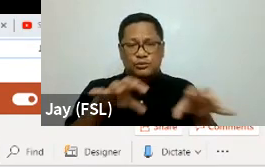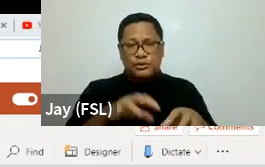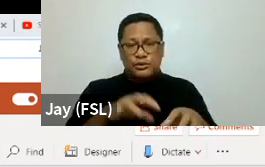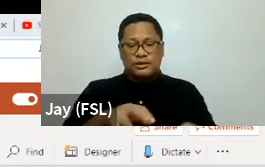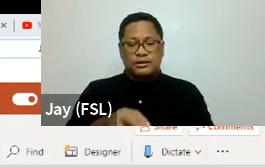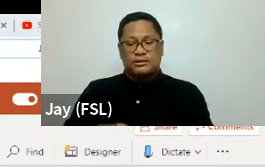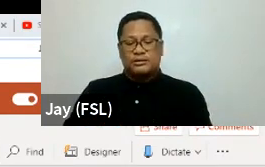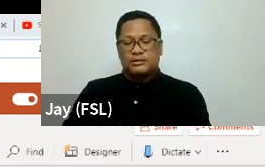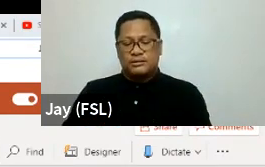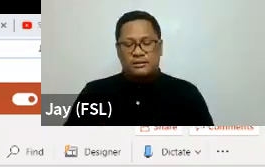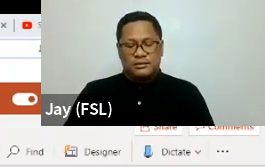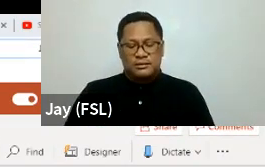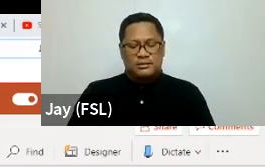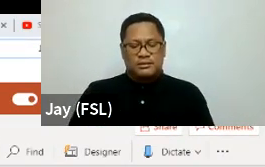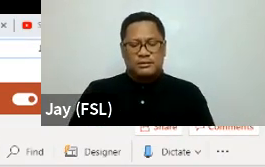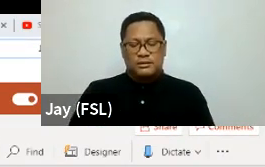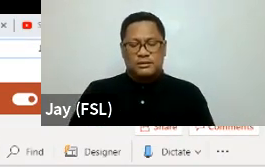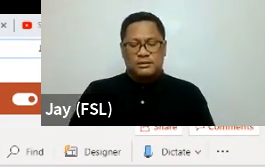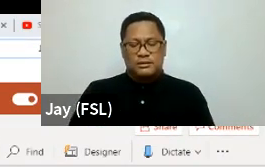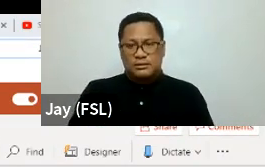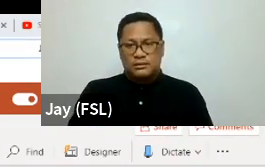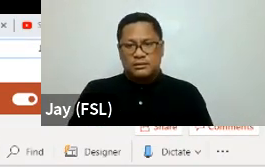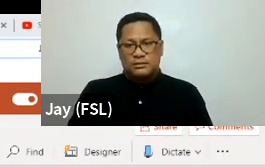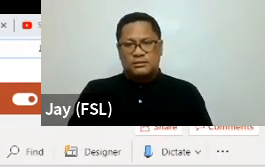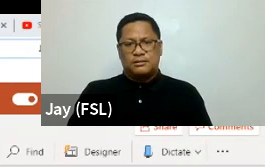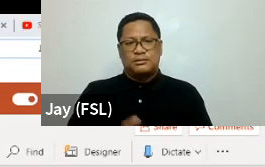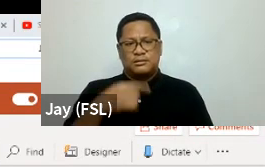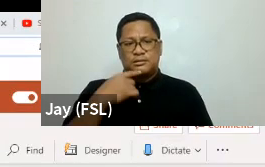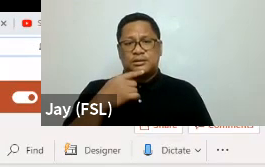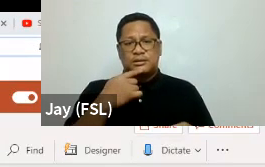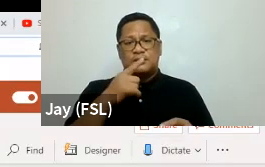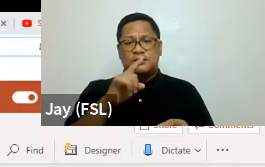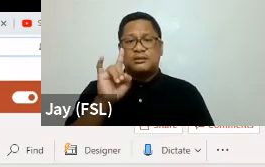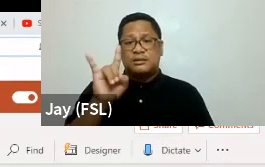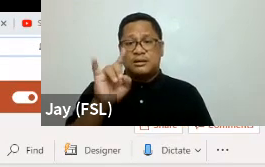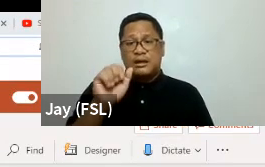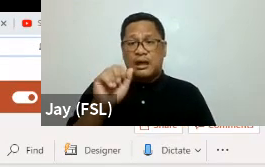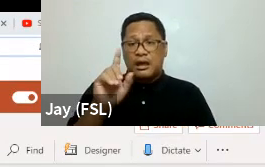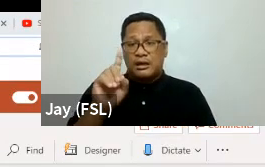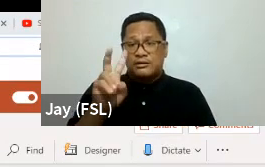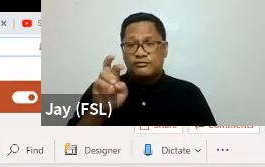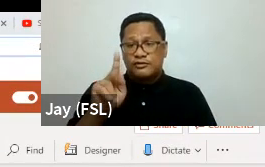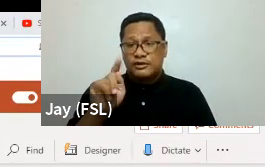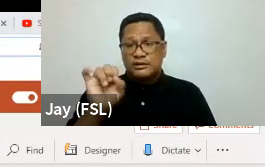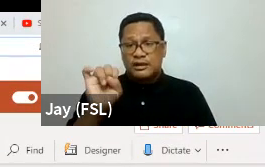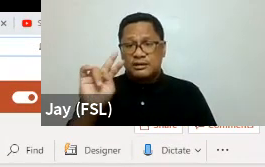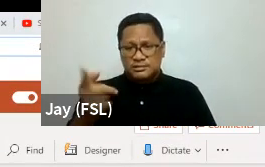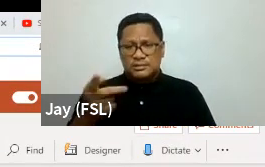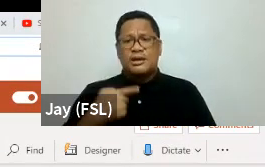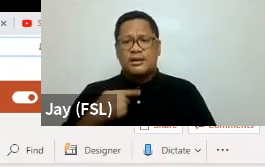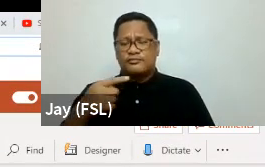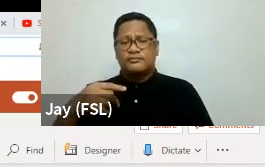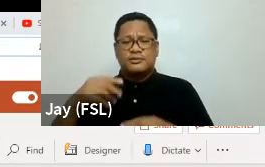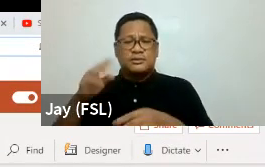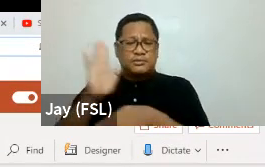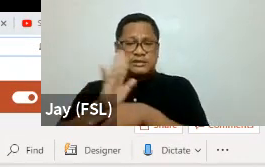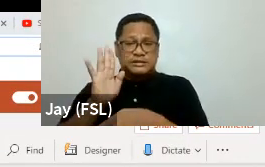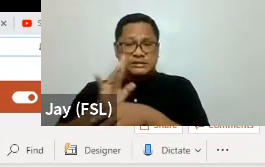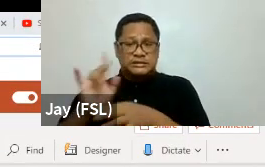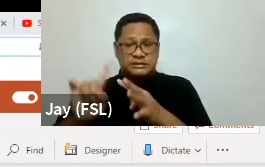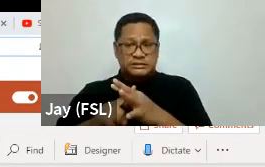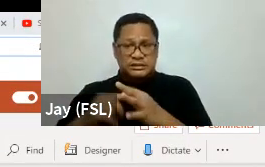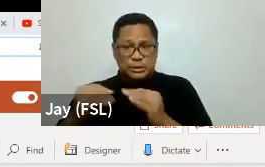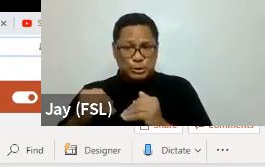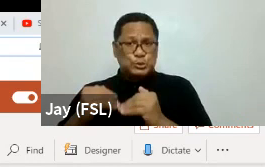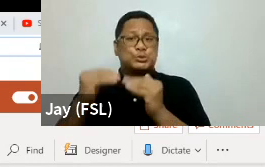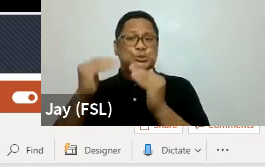Yung advertising, that's the business I've decided to start. And slowly I'm